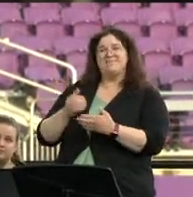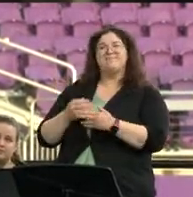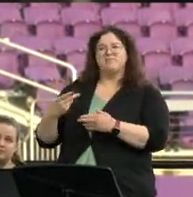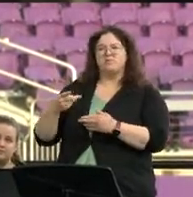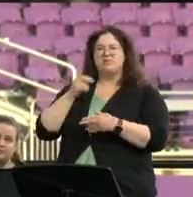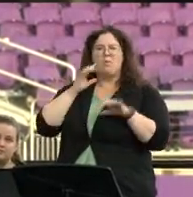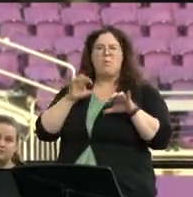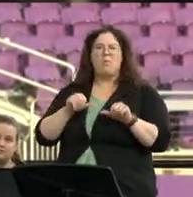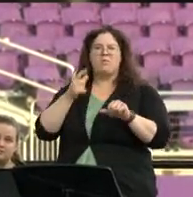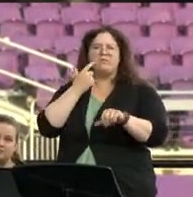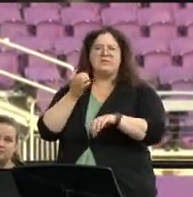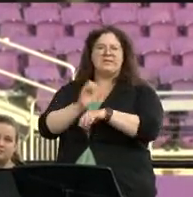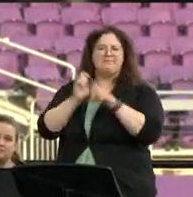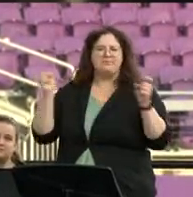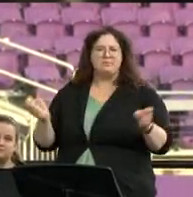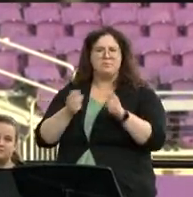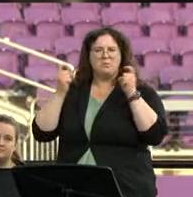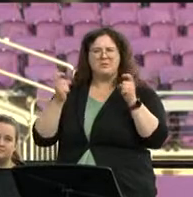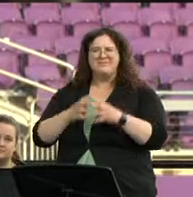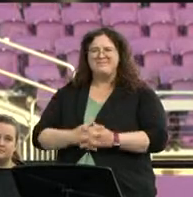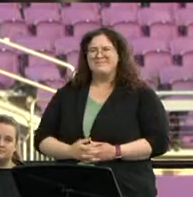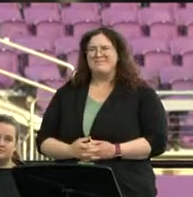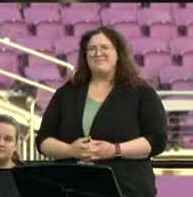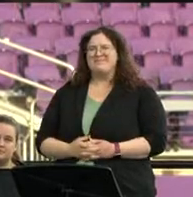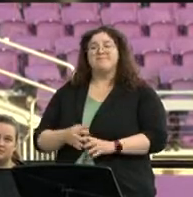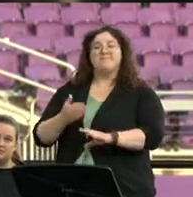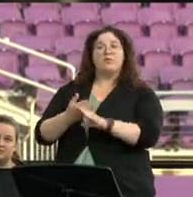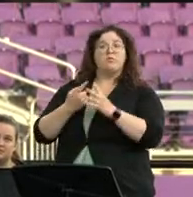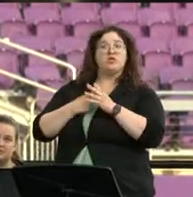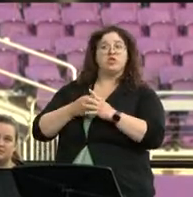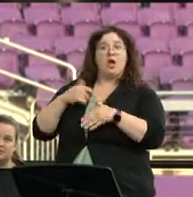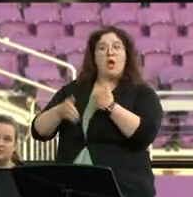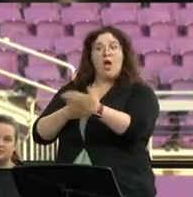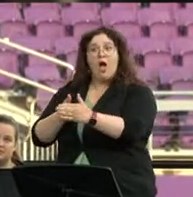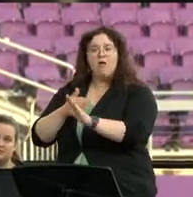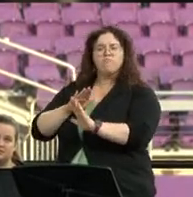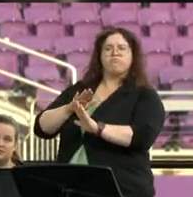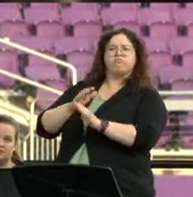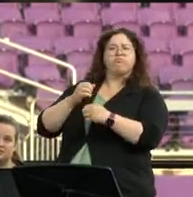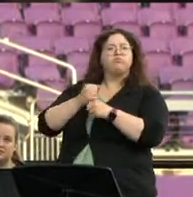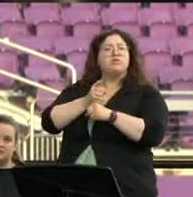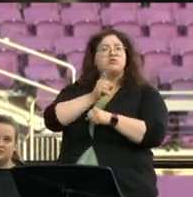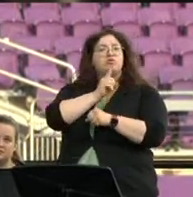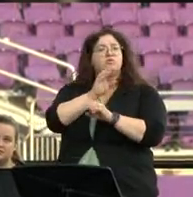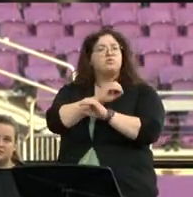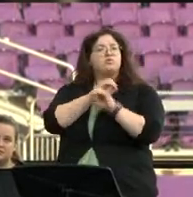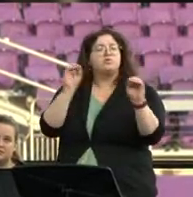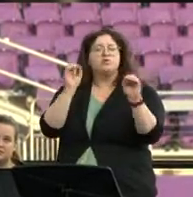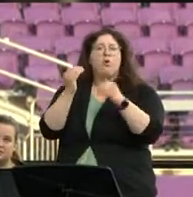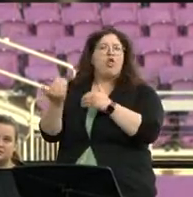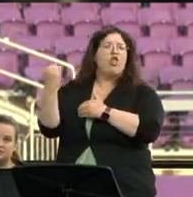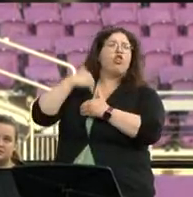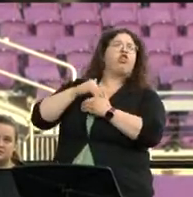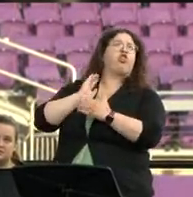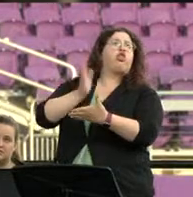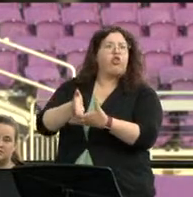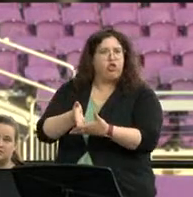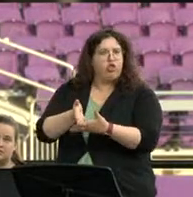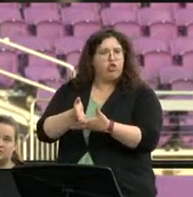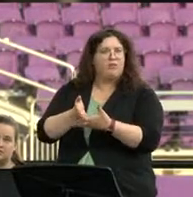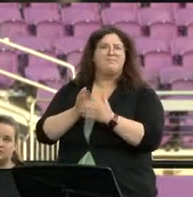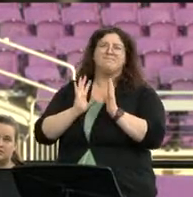be your host for this wonderful ceremony. Before we begin, we want to make sure that there will be no unwanted